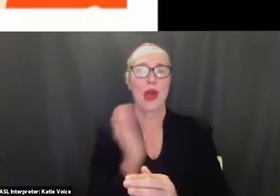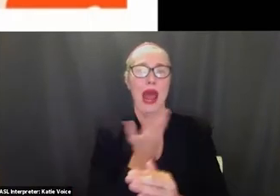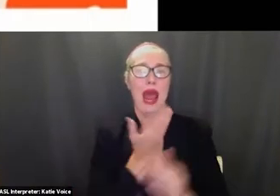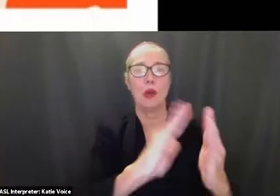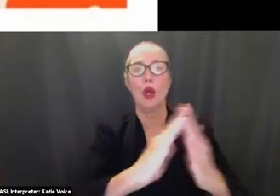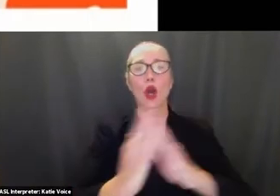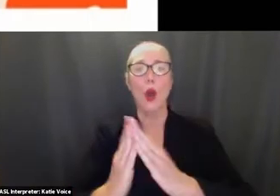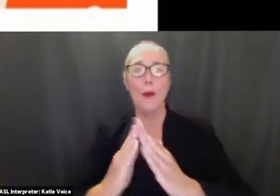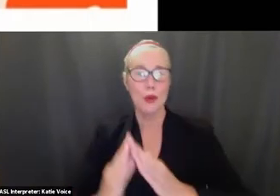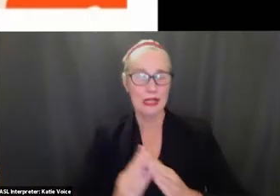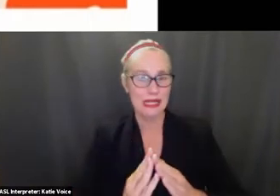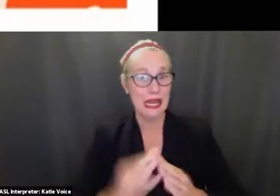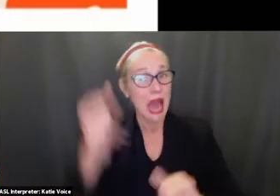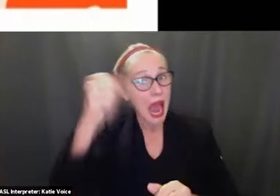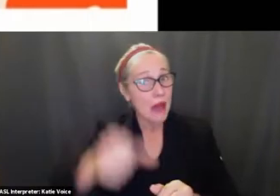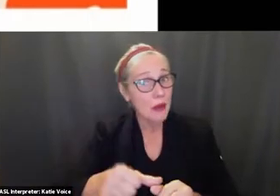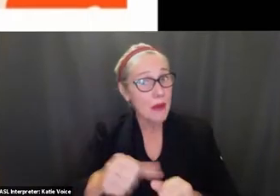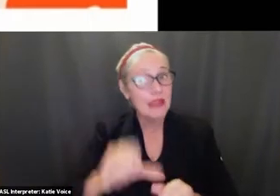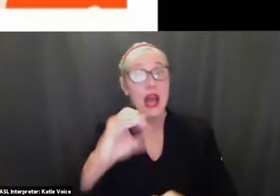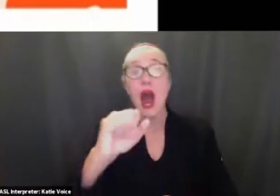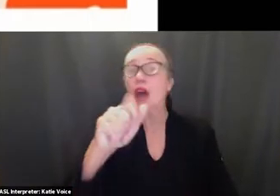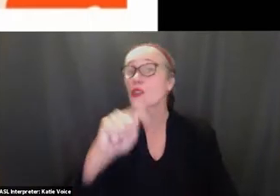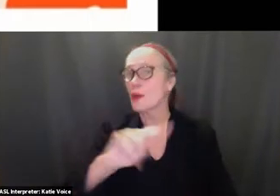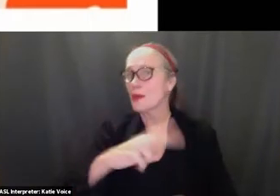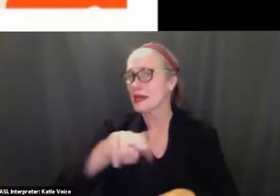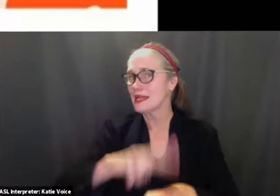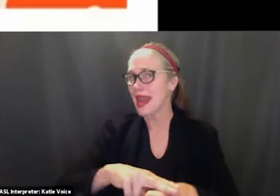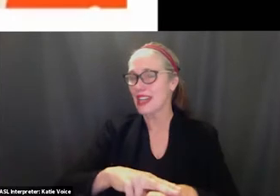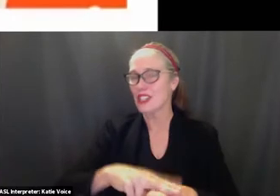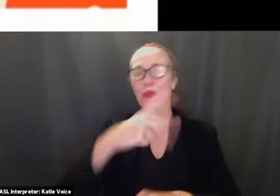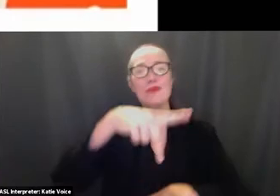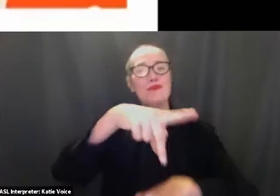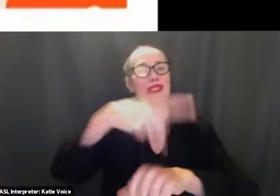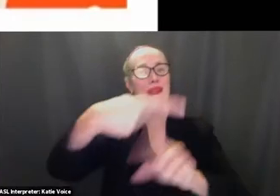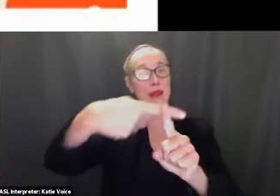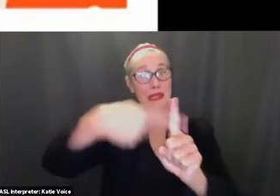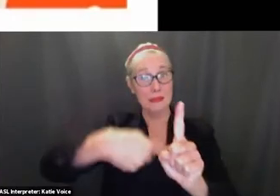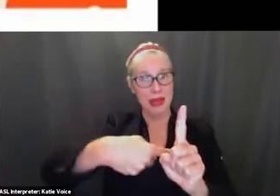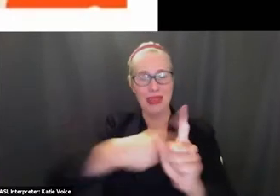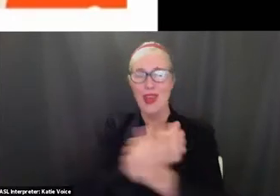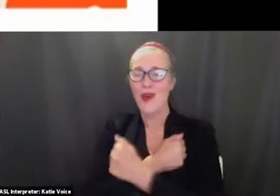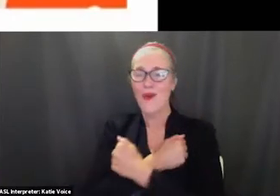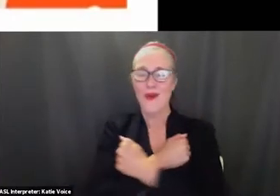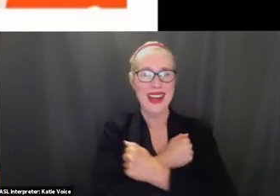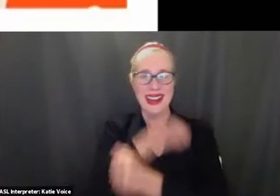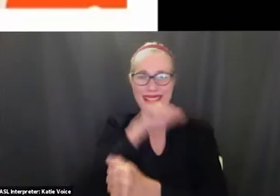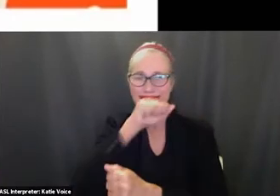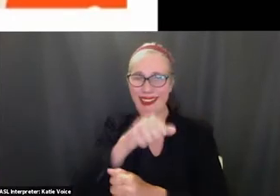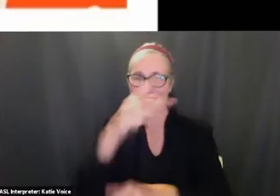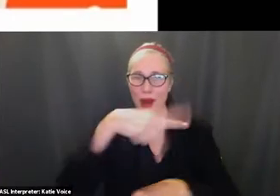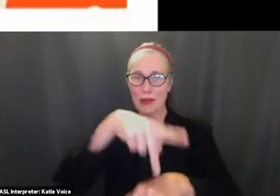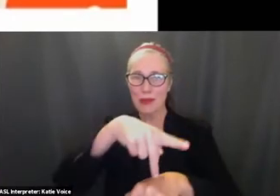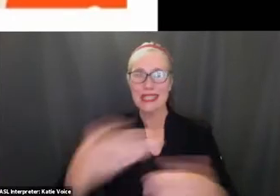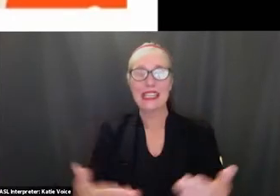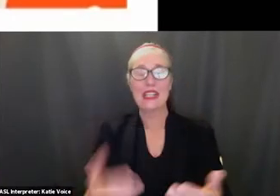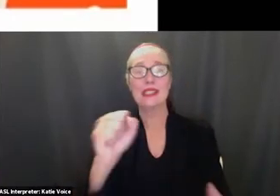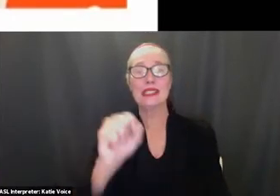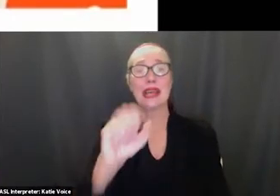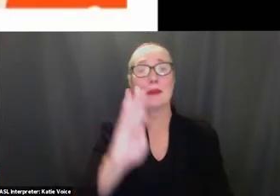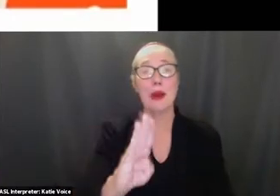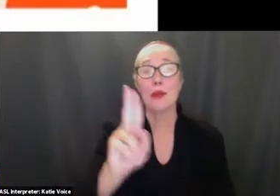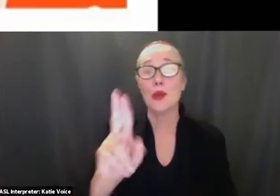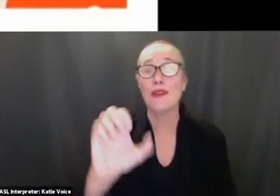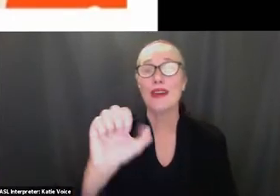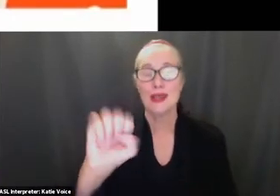i also want to remind us that october is national principles month we love our principles in santa barbara unified and thank